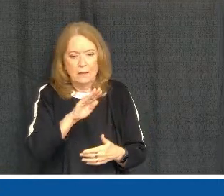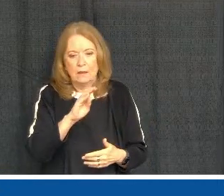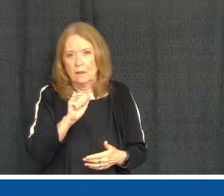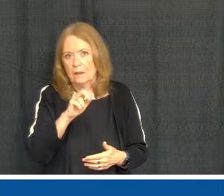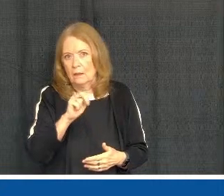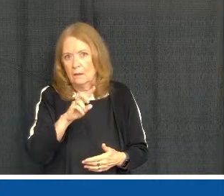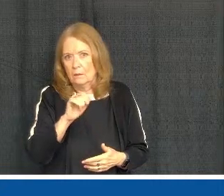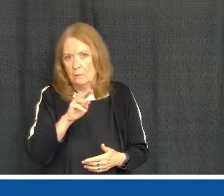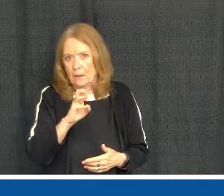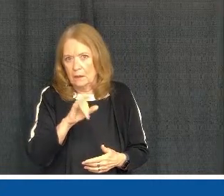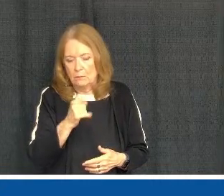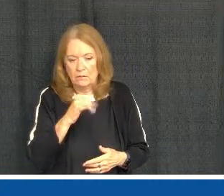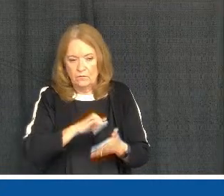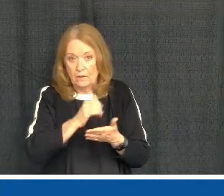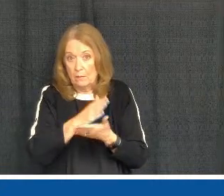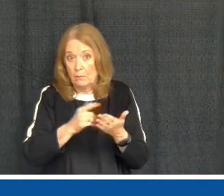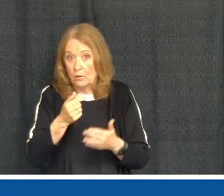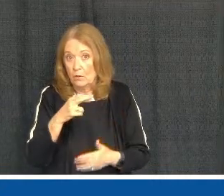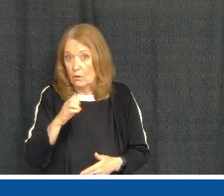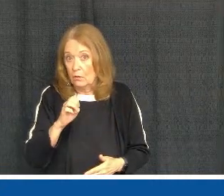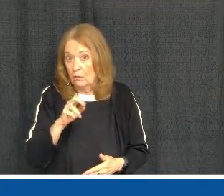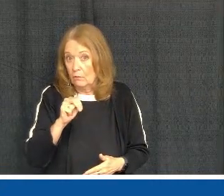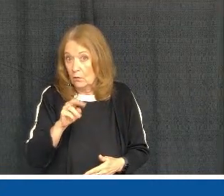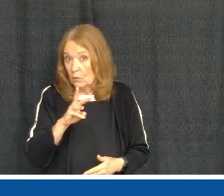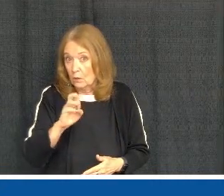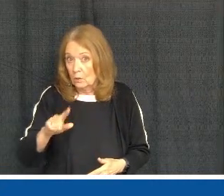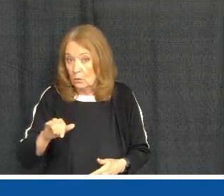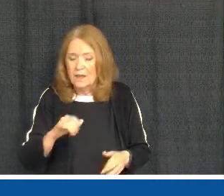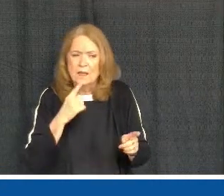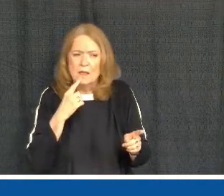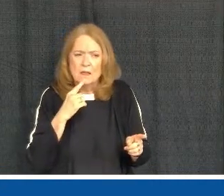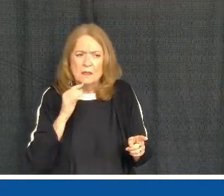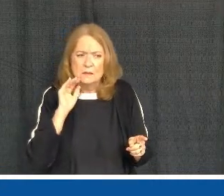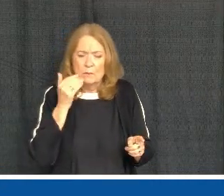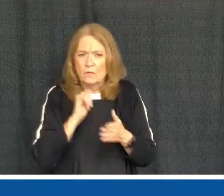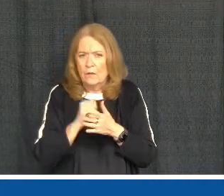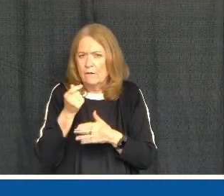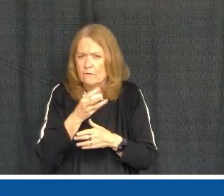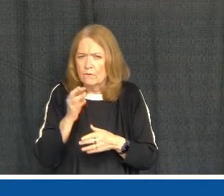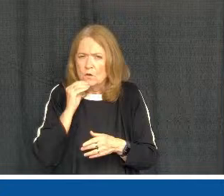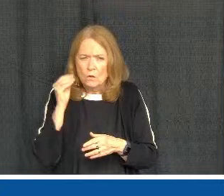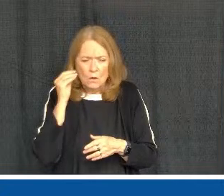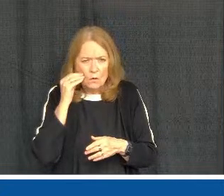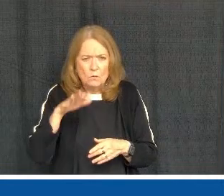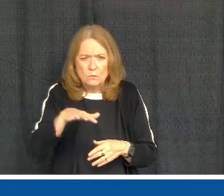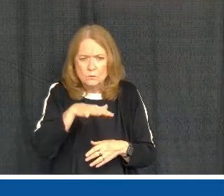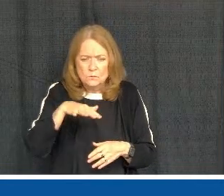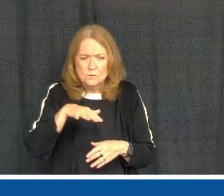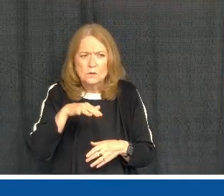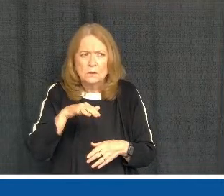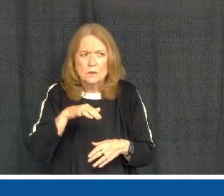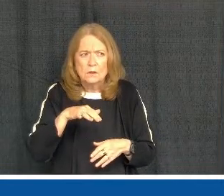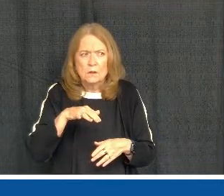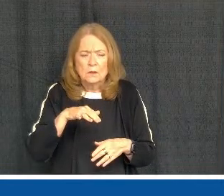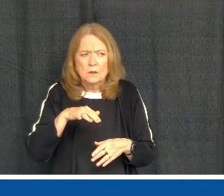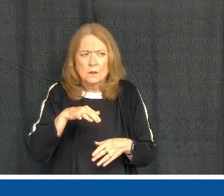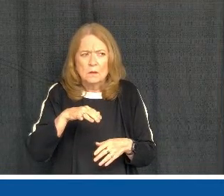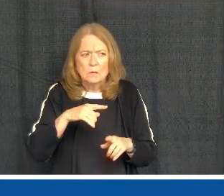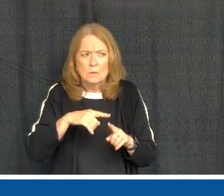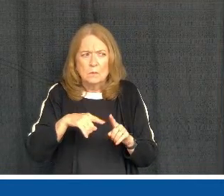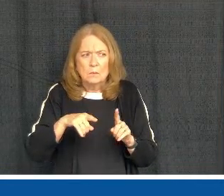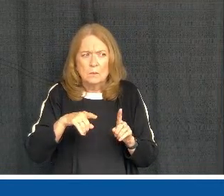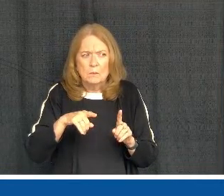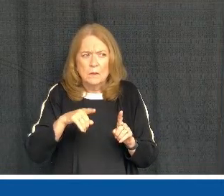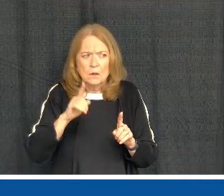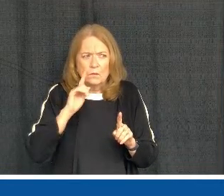of the greenway? It does appear that there's a few homes off that stub road, so I don't think we'd abandon